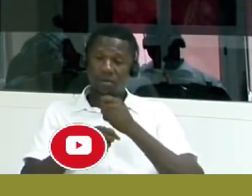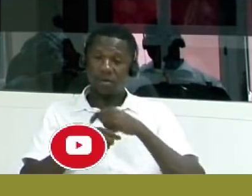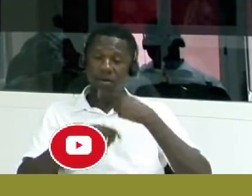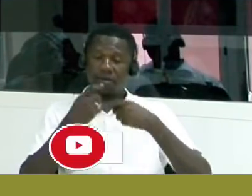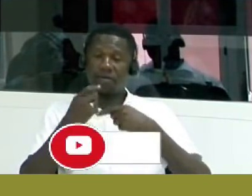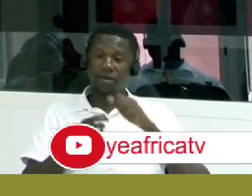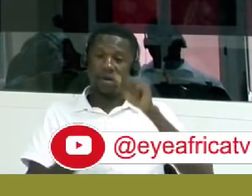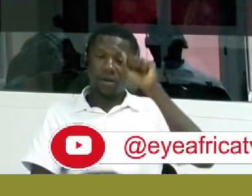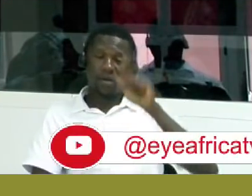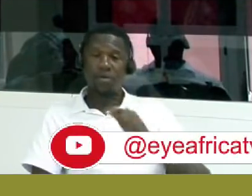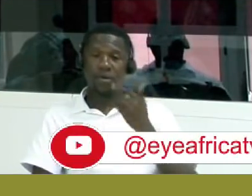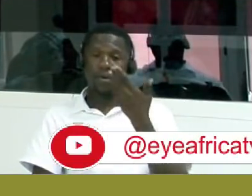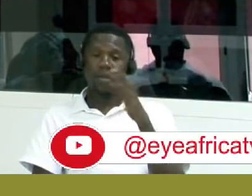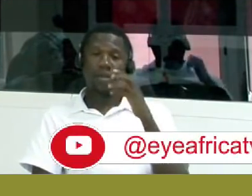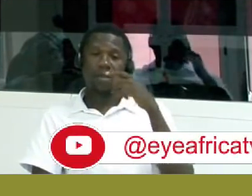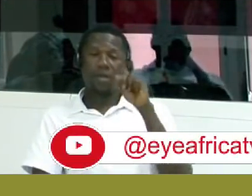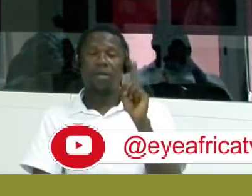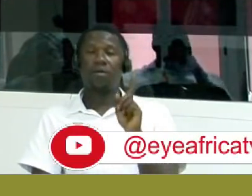of